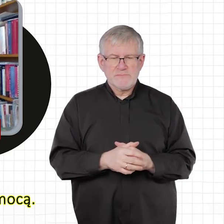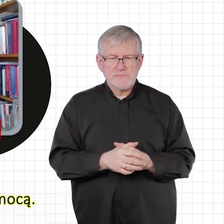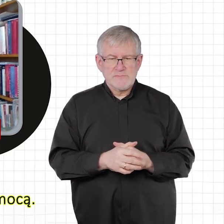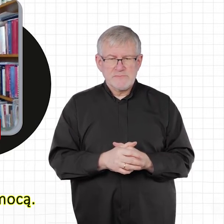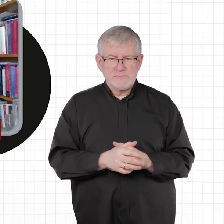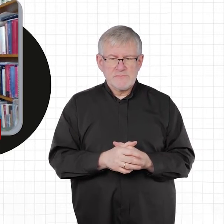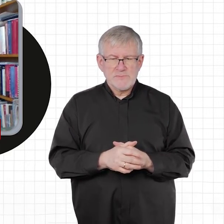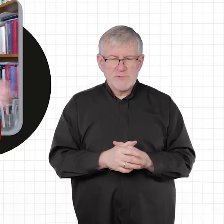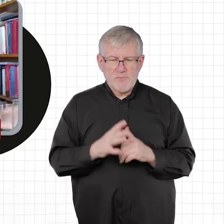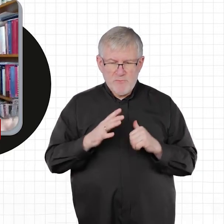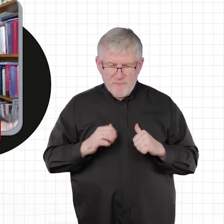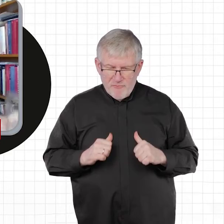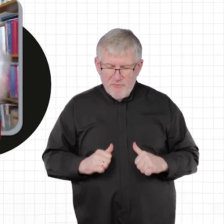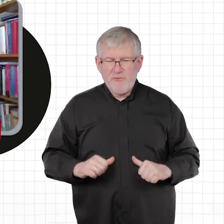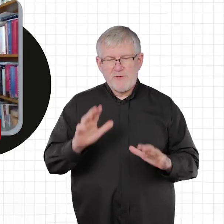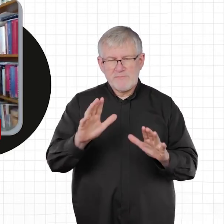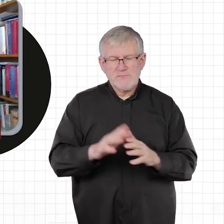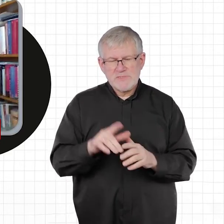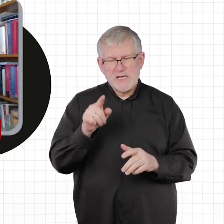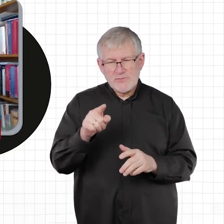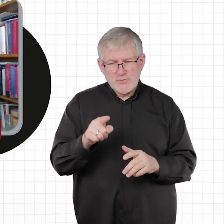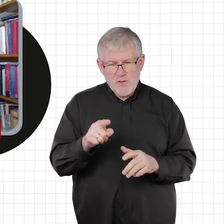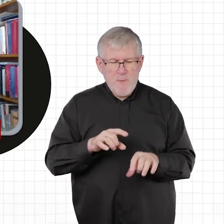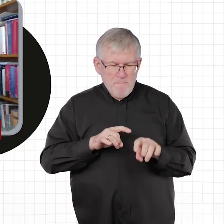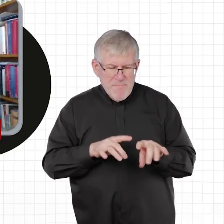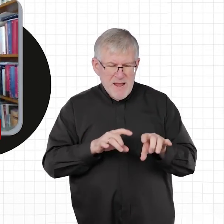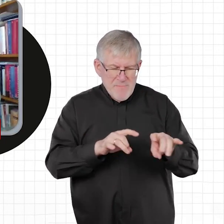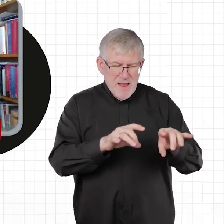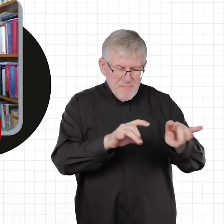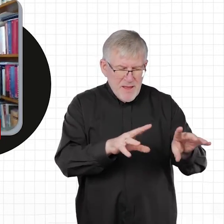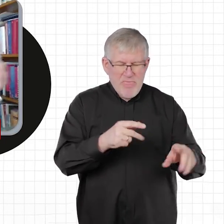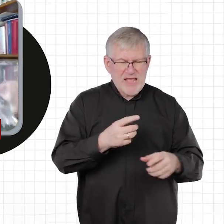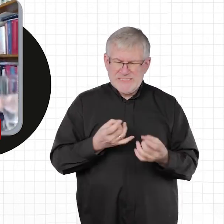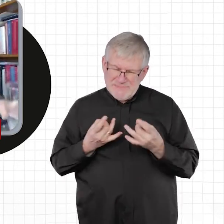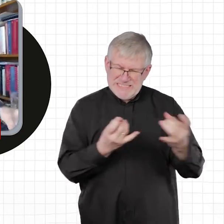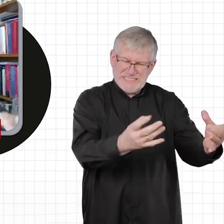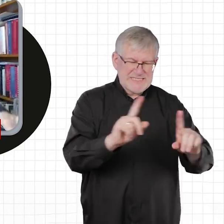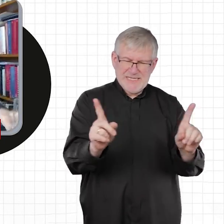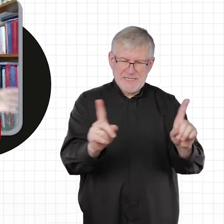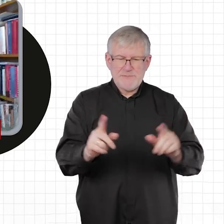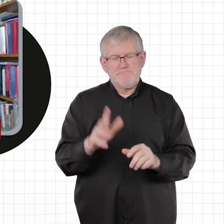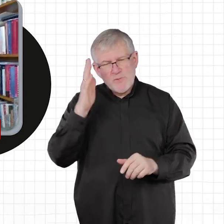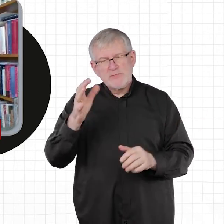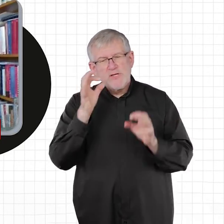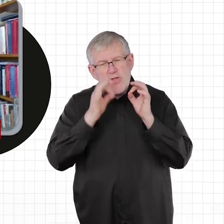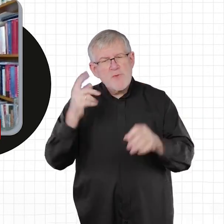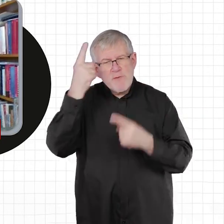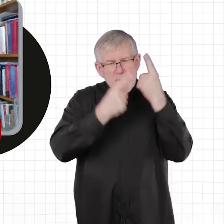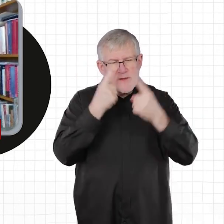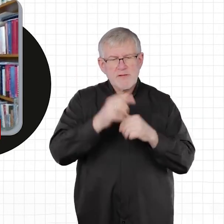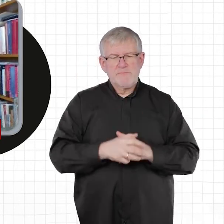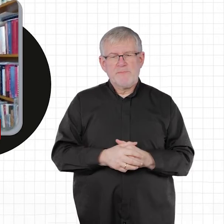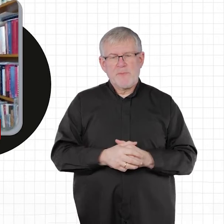And we can. We'll bring the water. We'll bring the water bottle for you for the marathon.